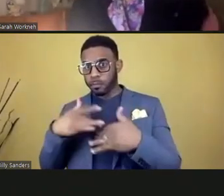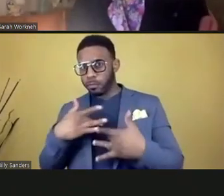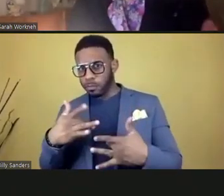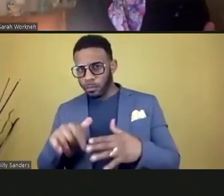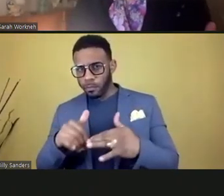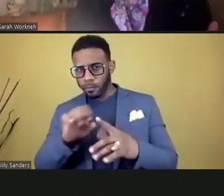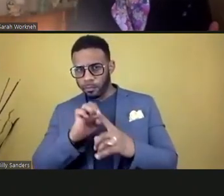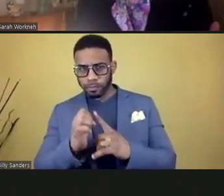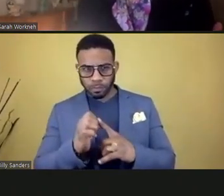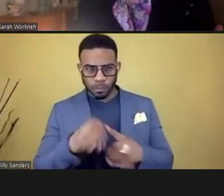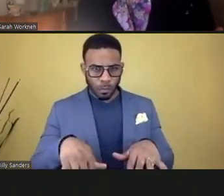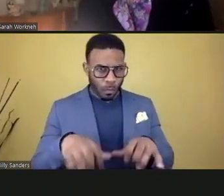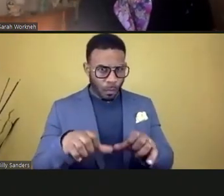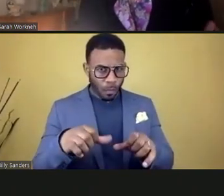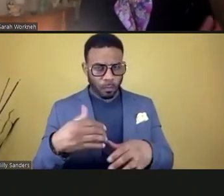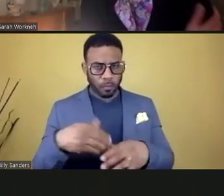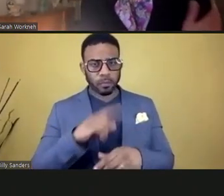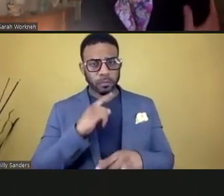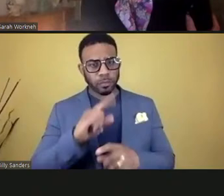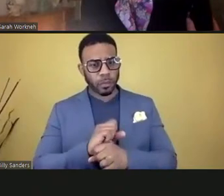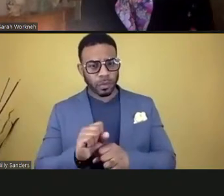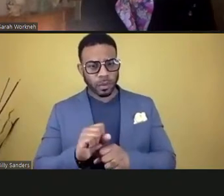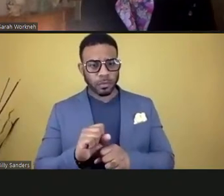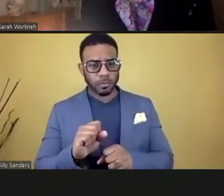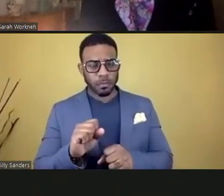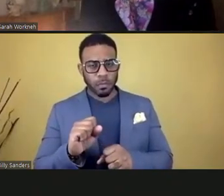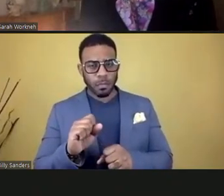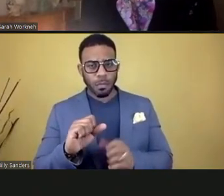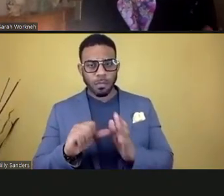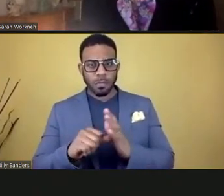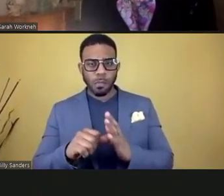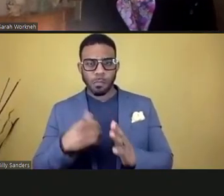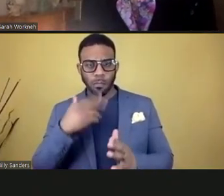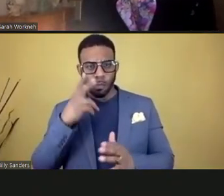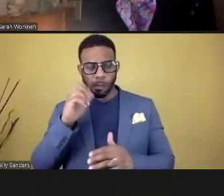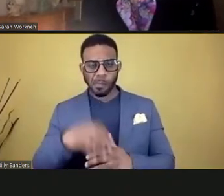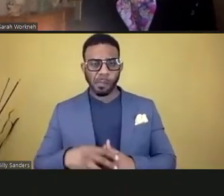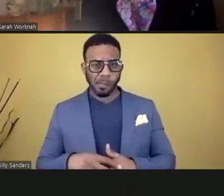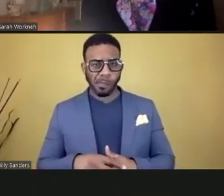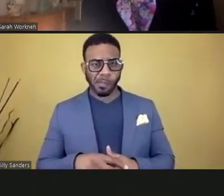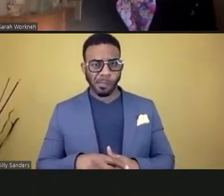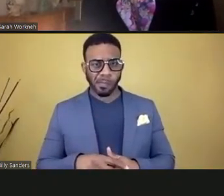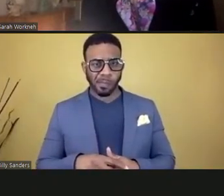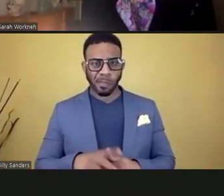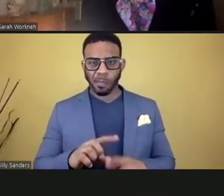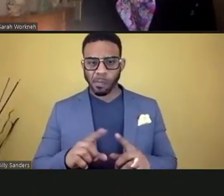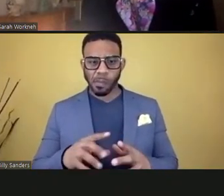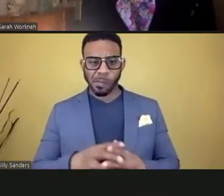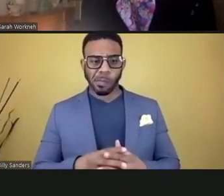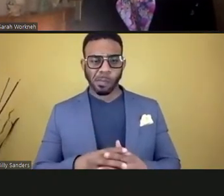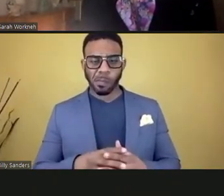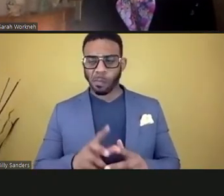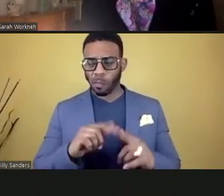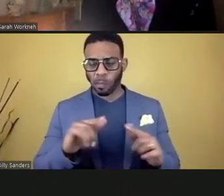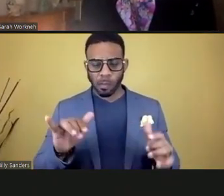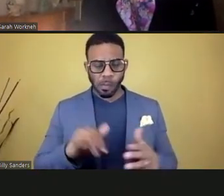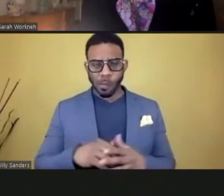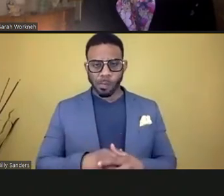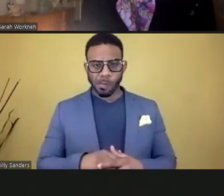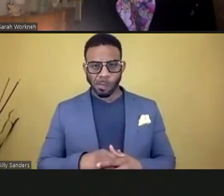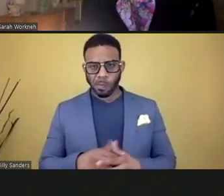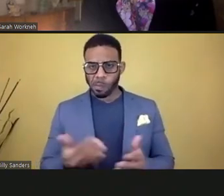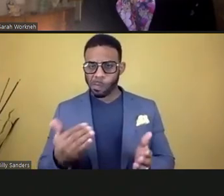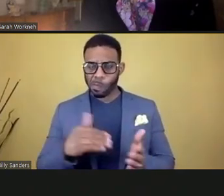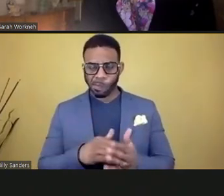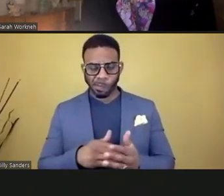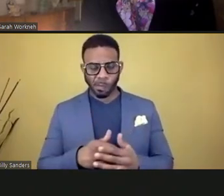the environment's taking it in is really the kind of push that I heard. But all of that, again,